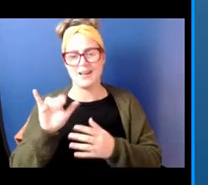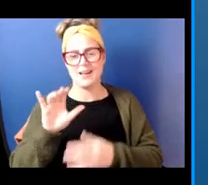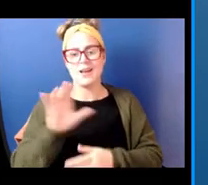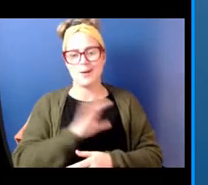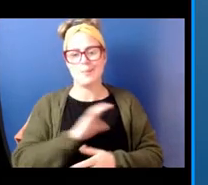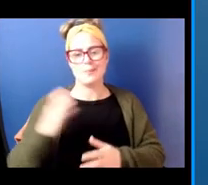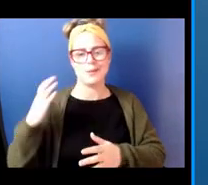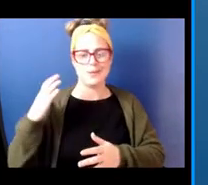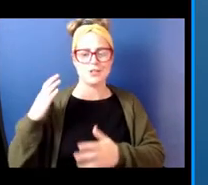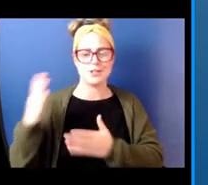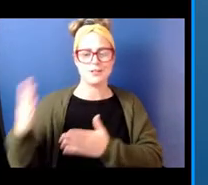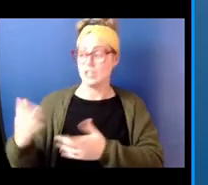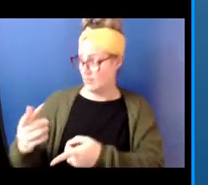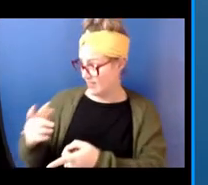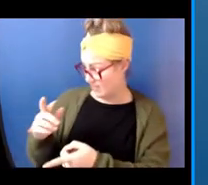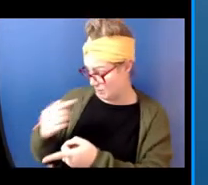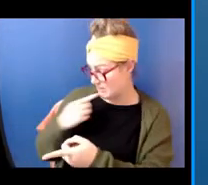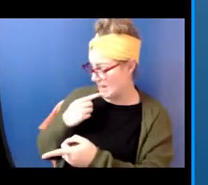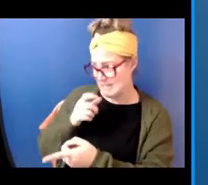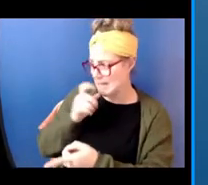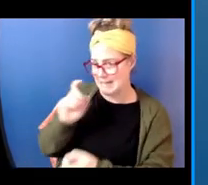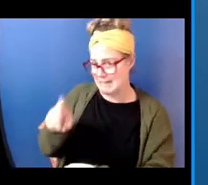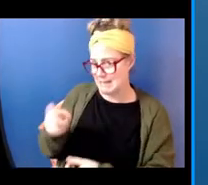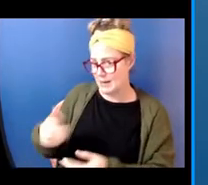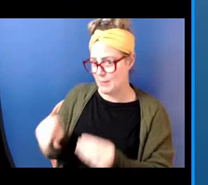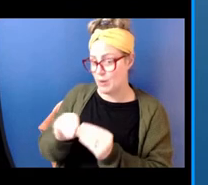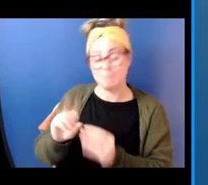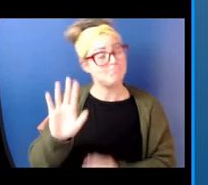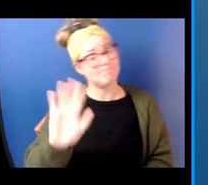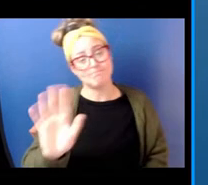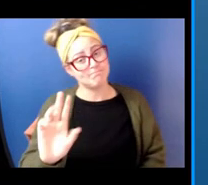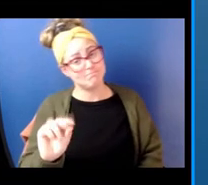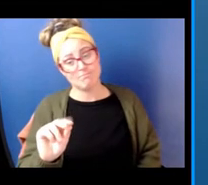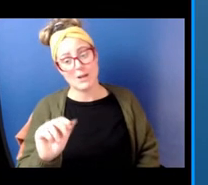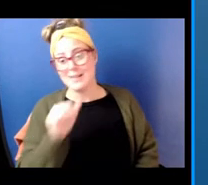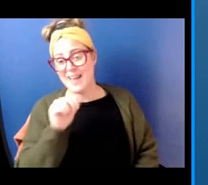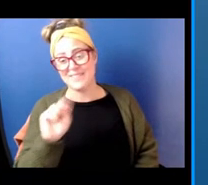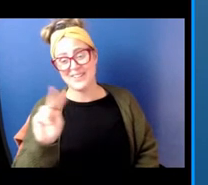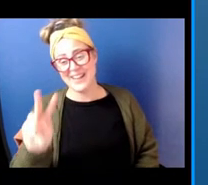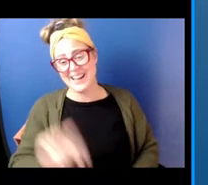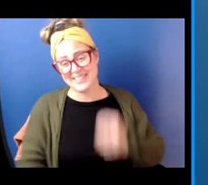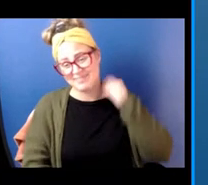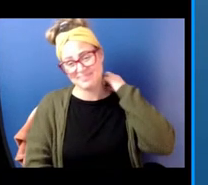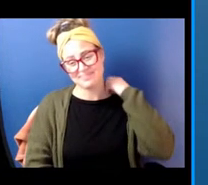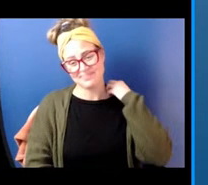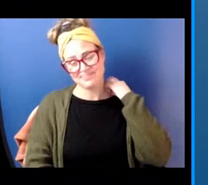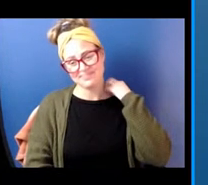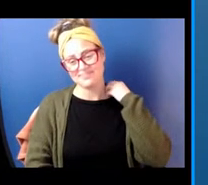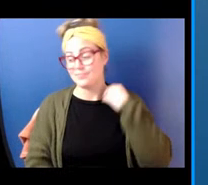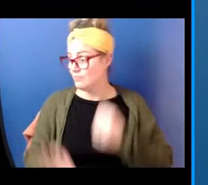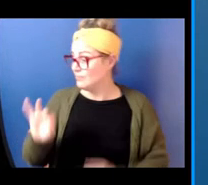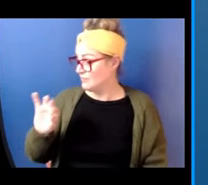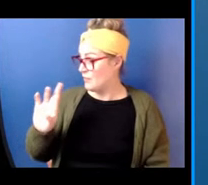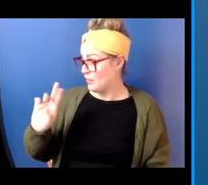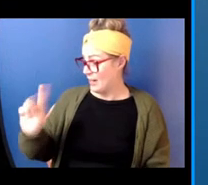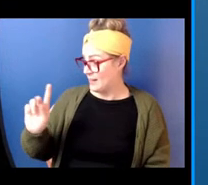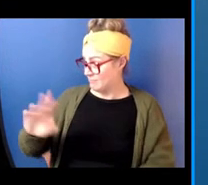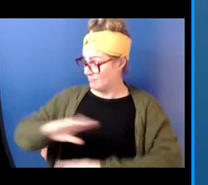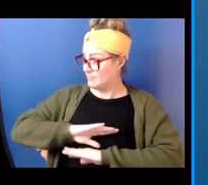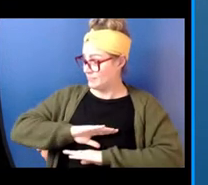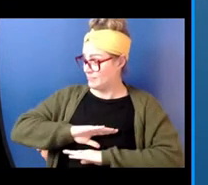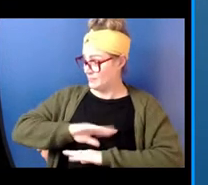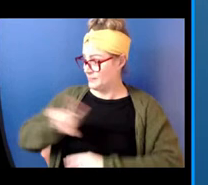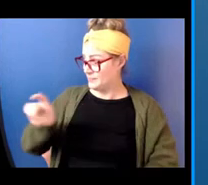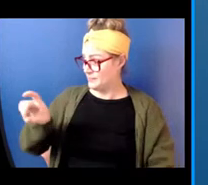so therefore you would say this is no longer necessary it's no longer not for Nevada it's no longer necessary no sir Frank are you satisfied with that